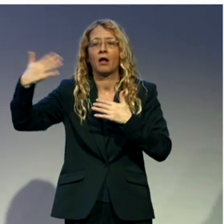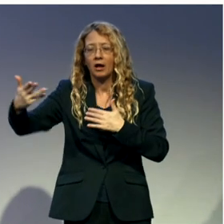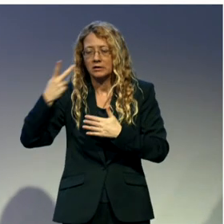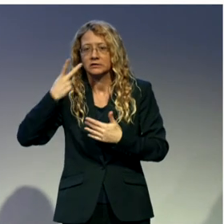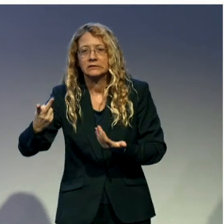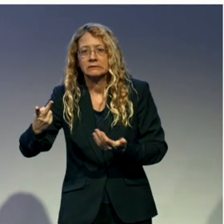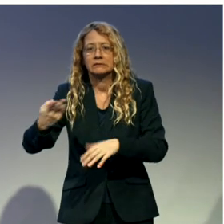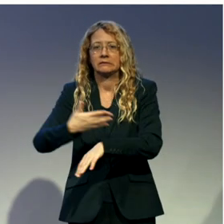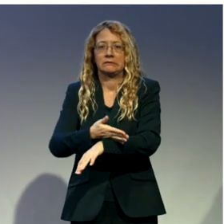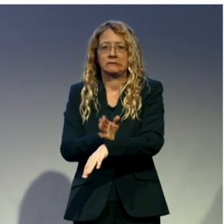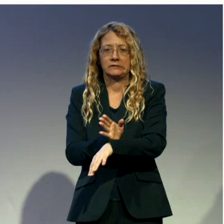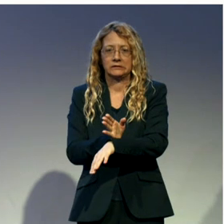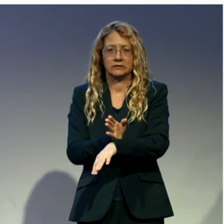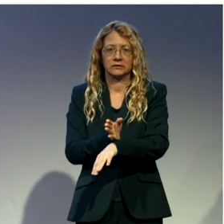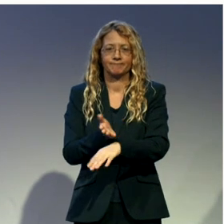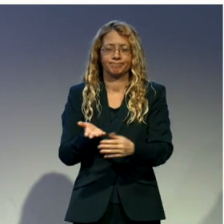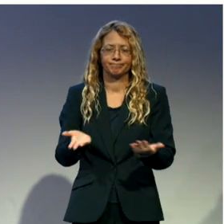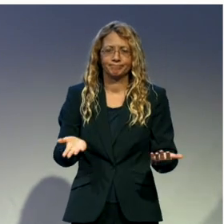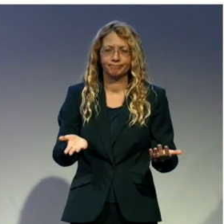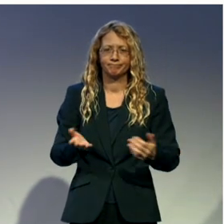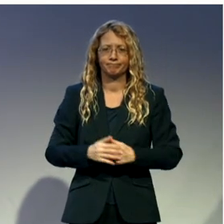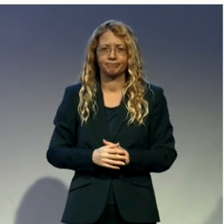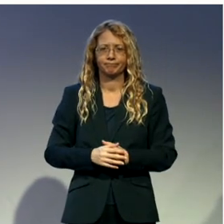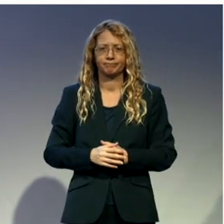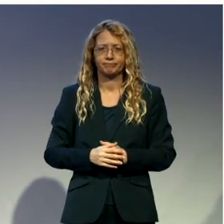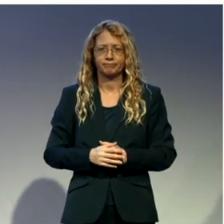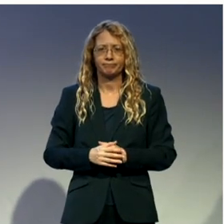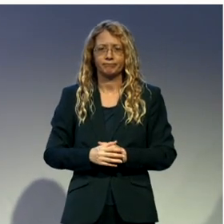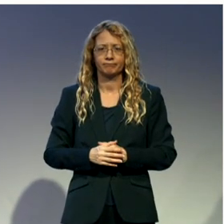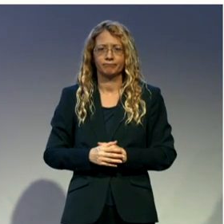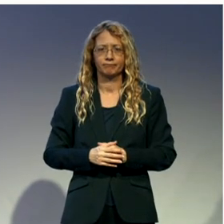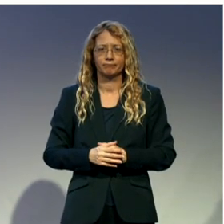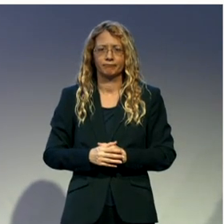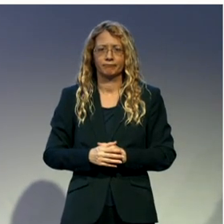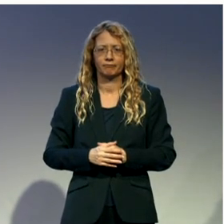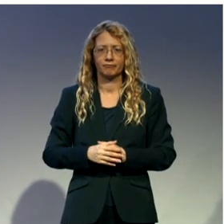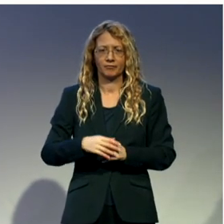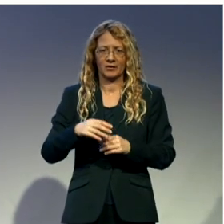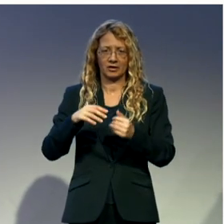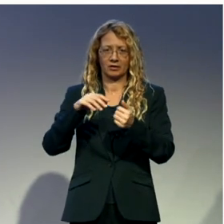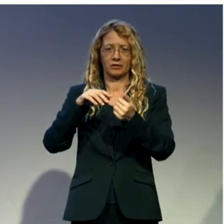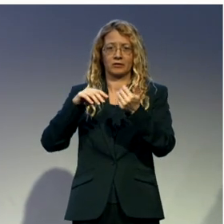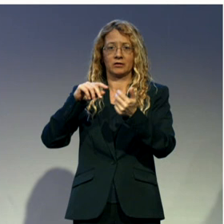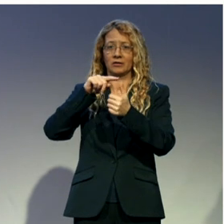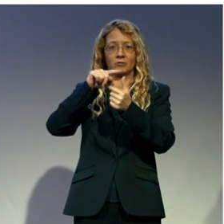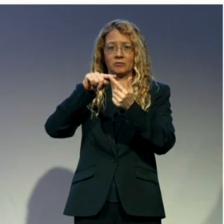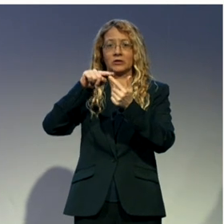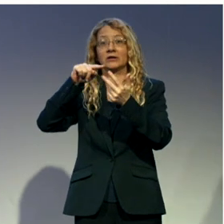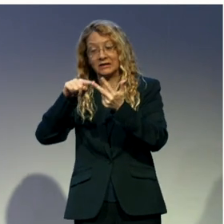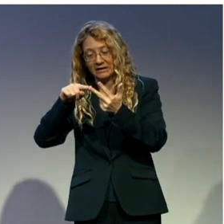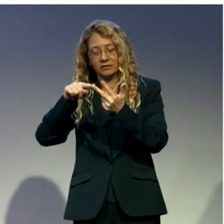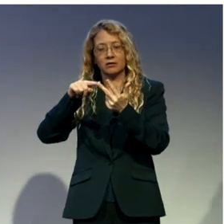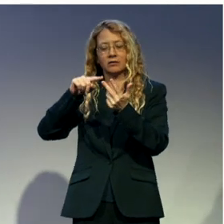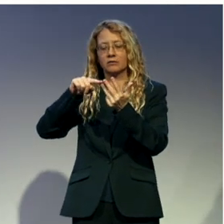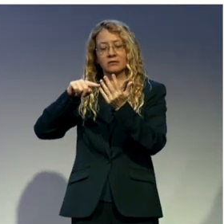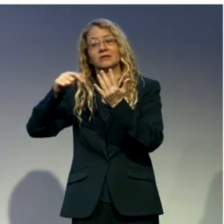detected with breast cancer, one woman is projected to die. She presently dies.